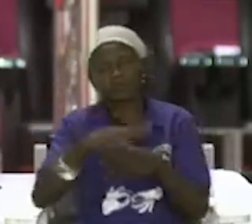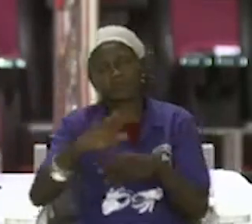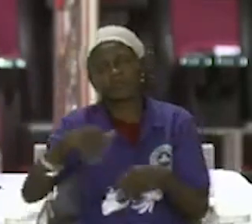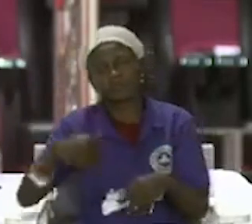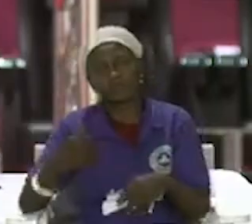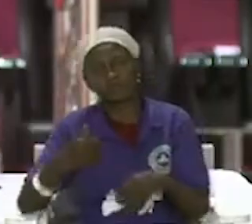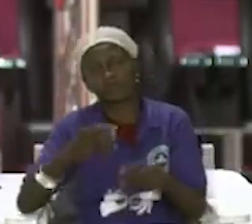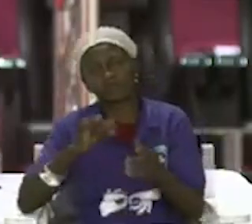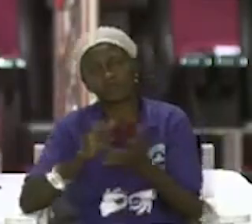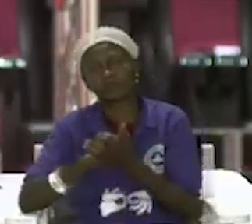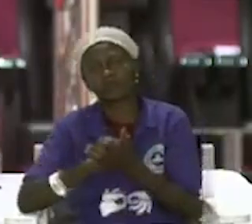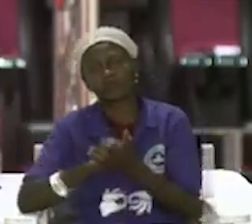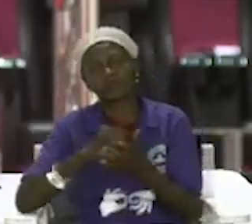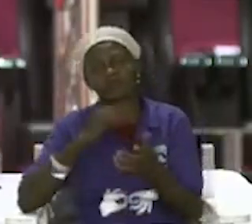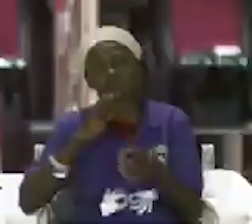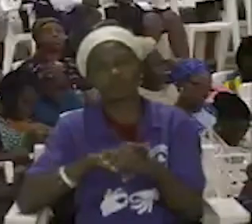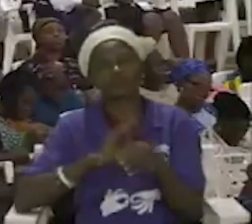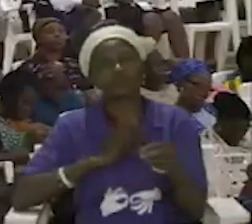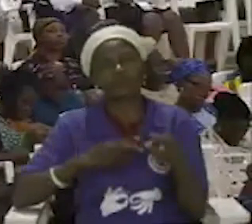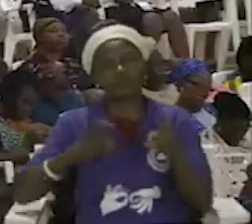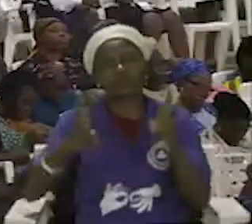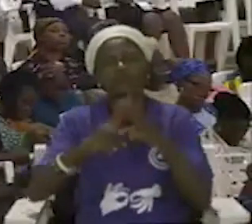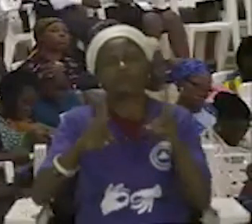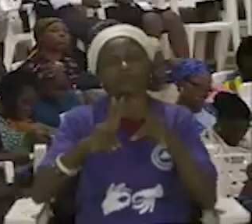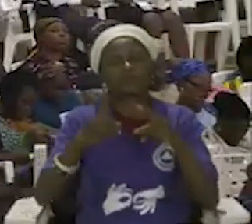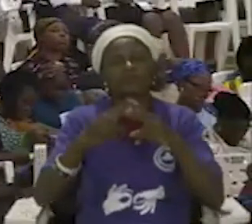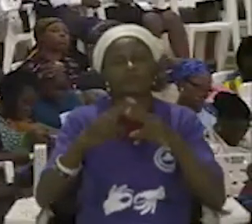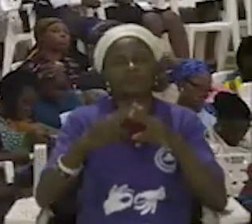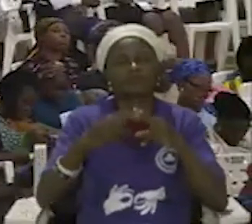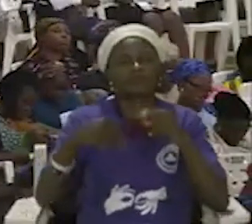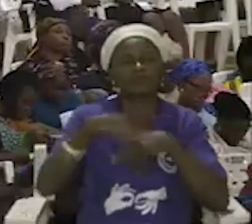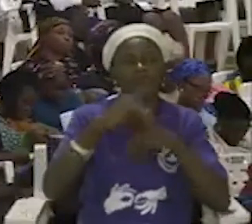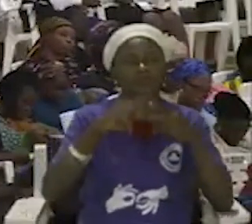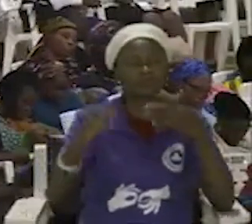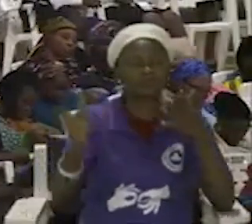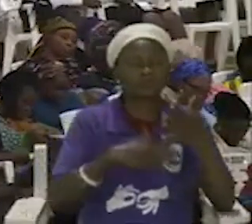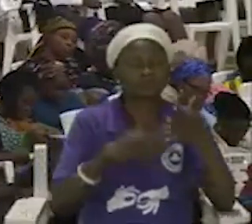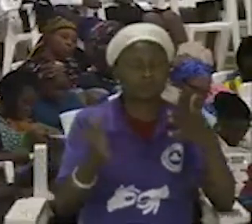that we'll be on our way very soon. Over to you, choir.